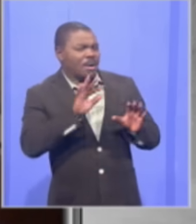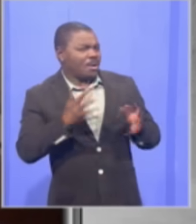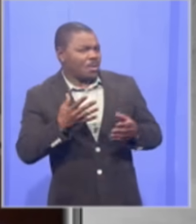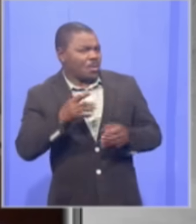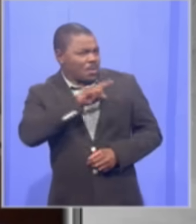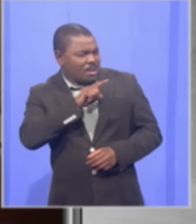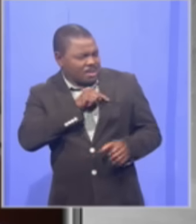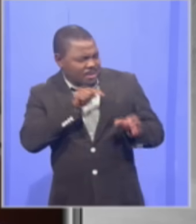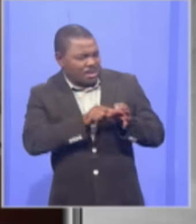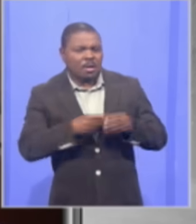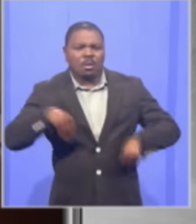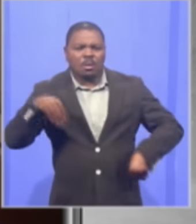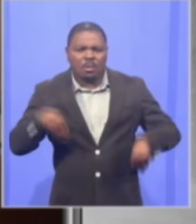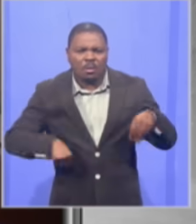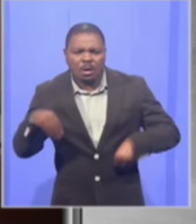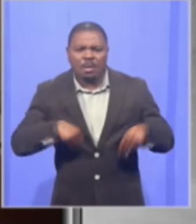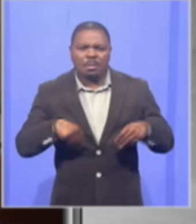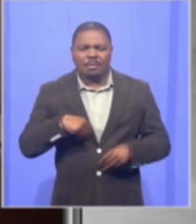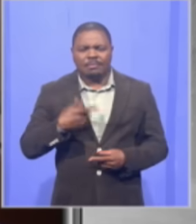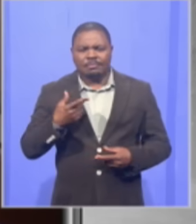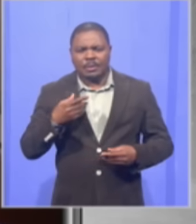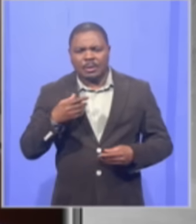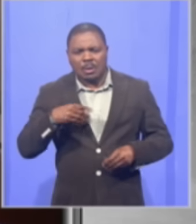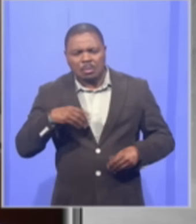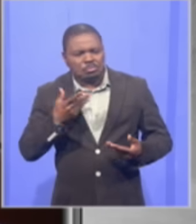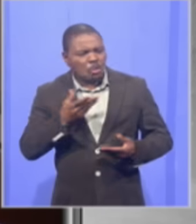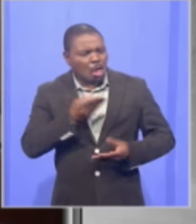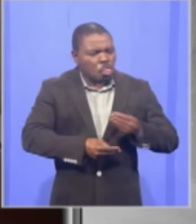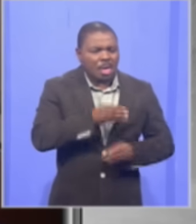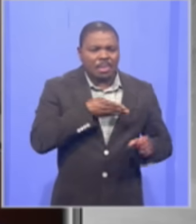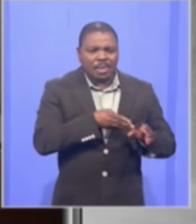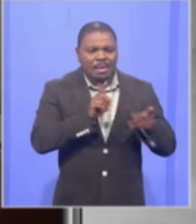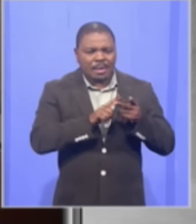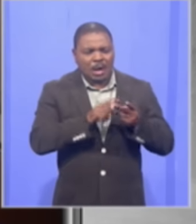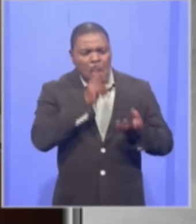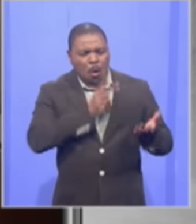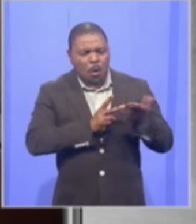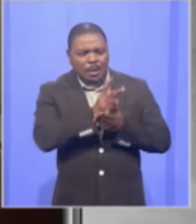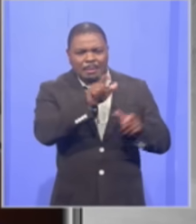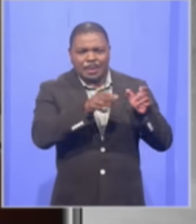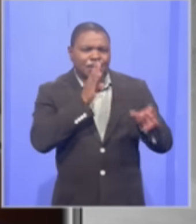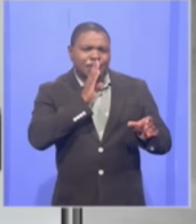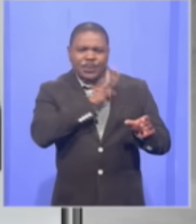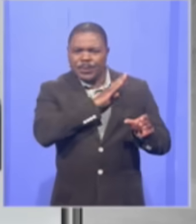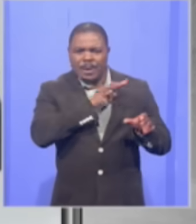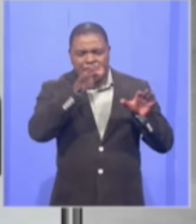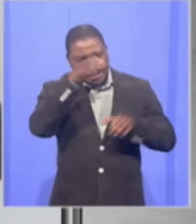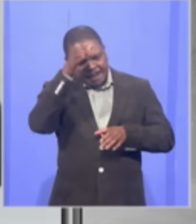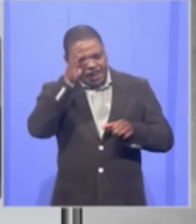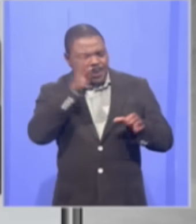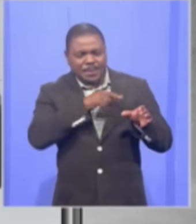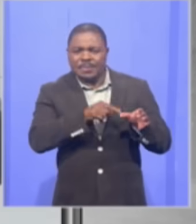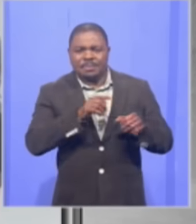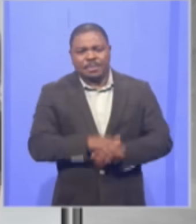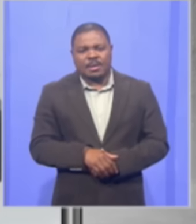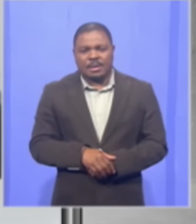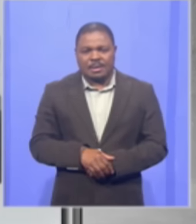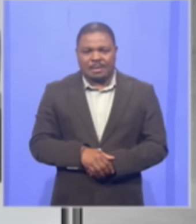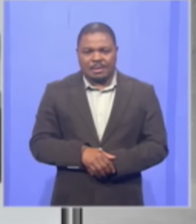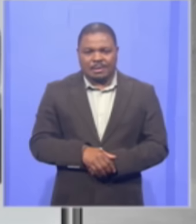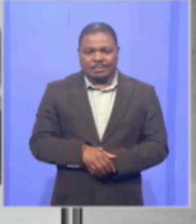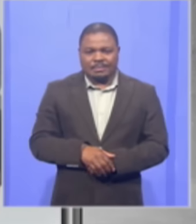ka bonwehenwehe le borukhuthu le tletse ka batho ba hlokang nnete boitsianape. O ya ka nna ke bone